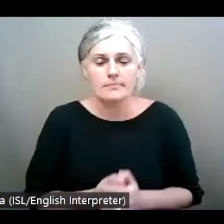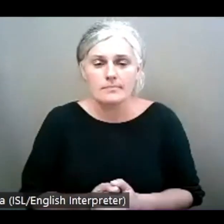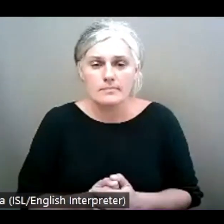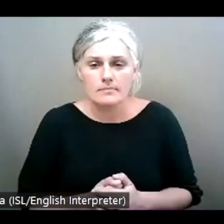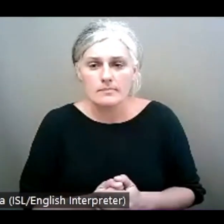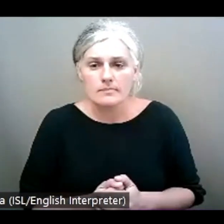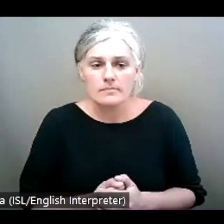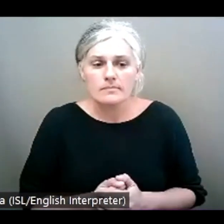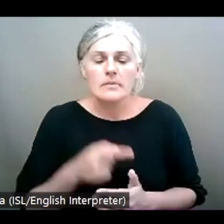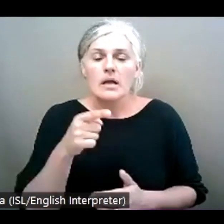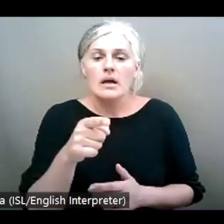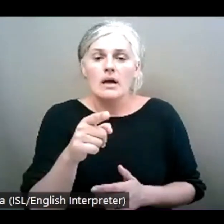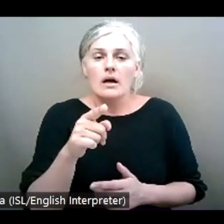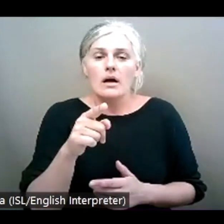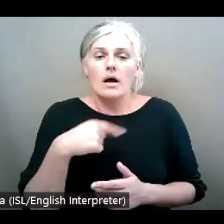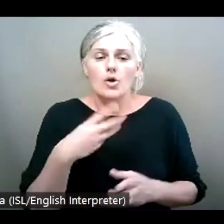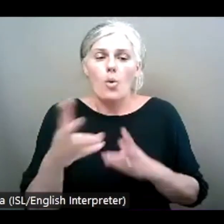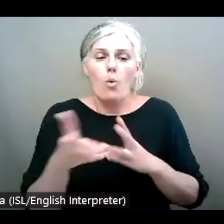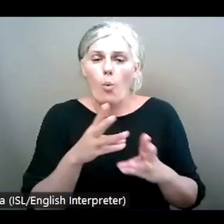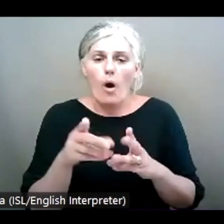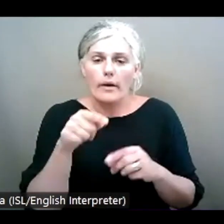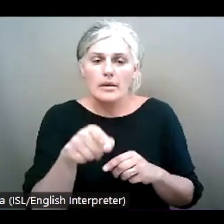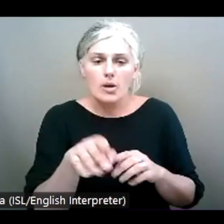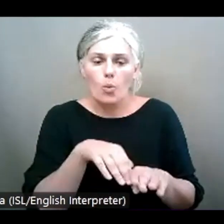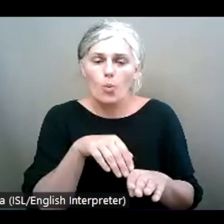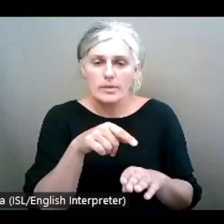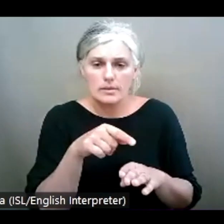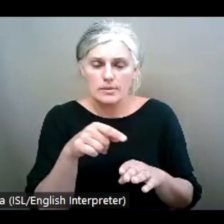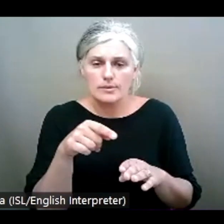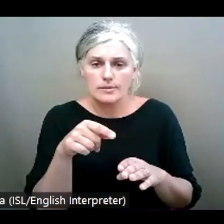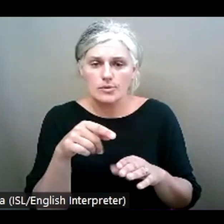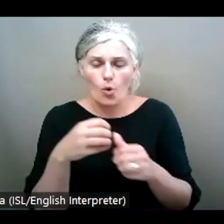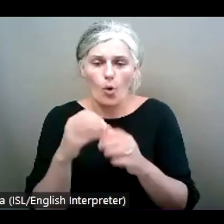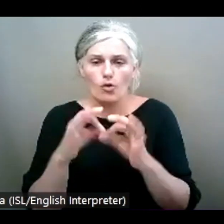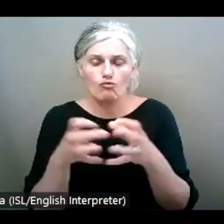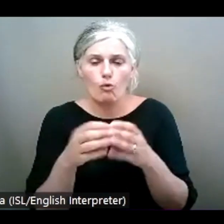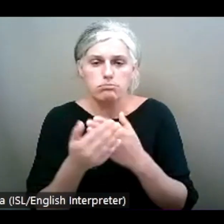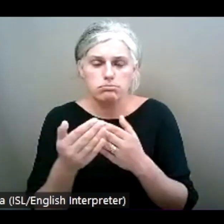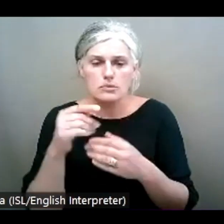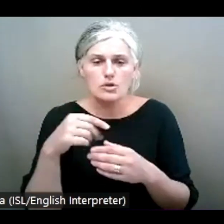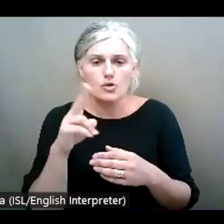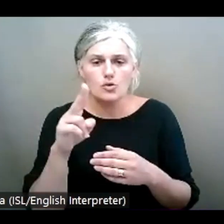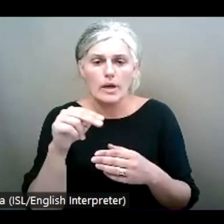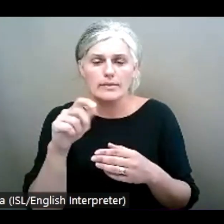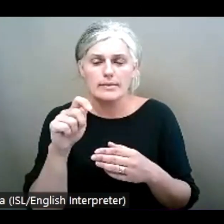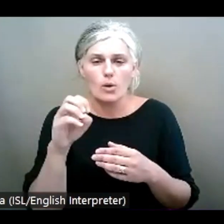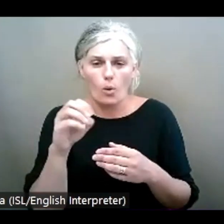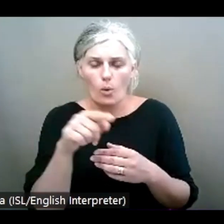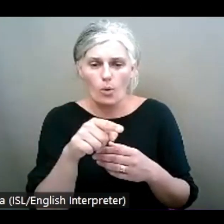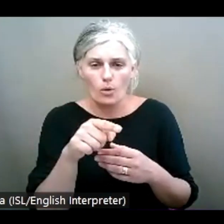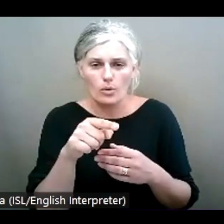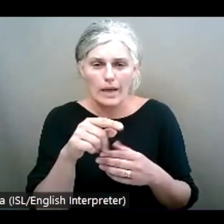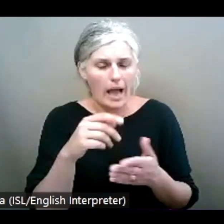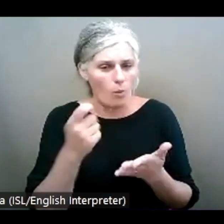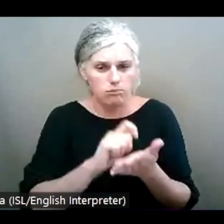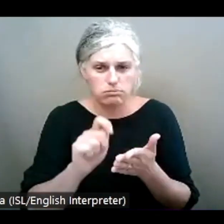up GPOs with that idea. How can we make the UNCRPD